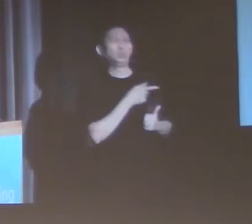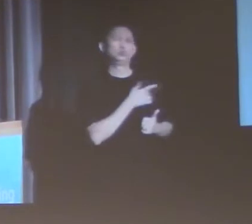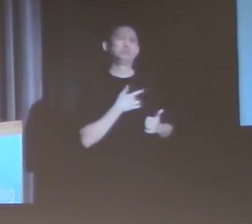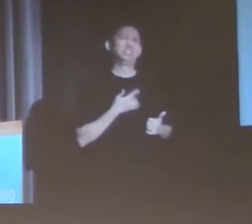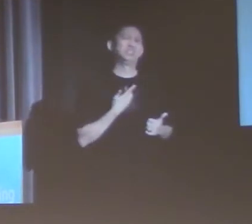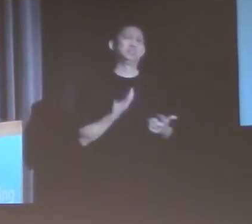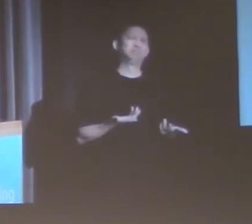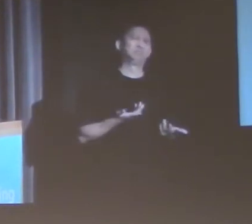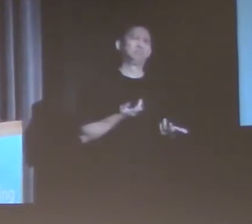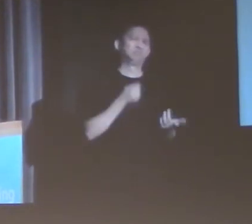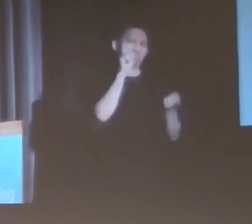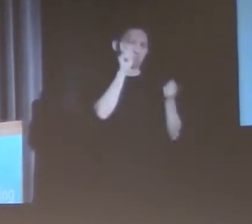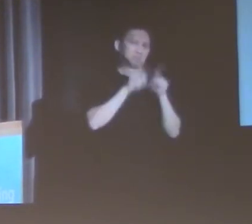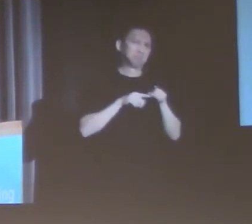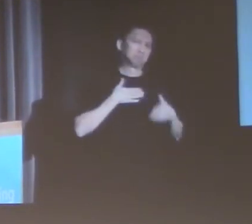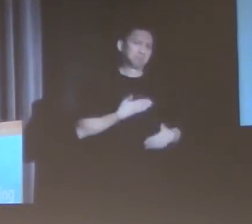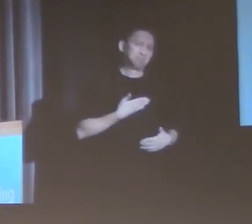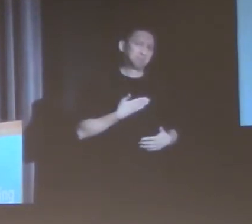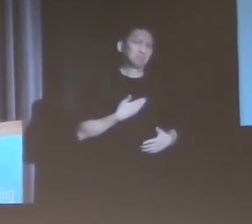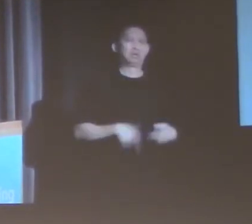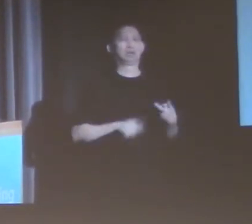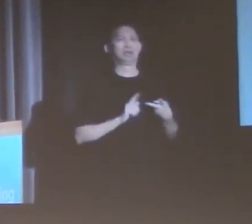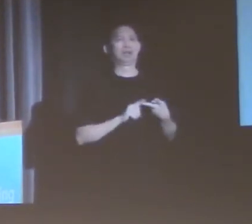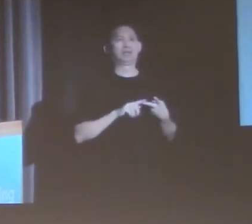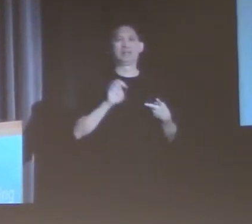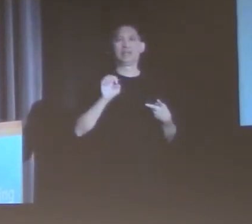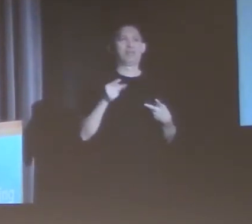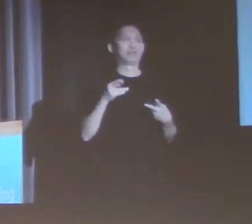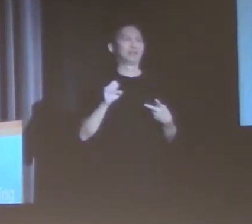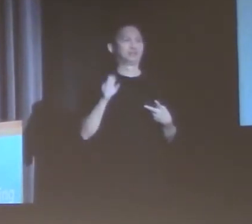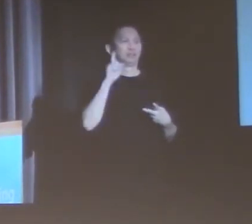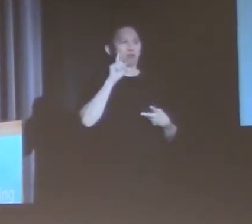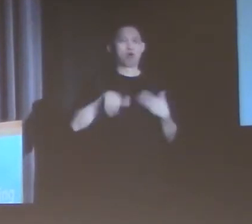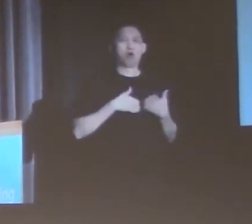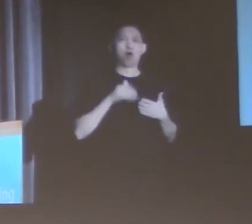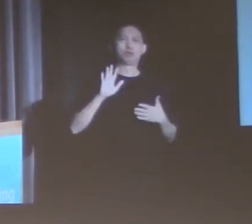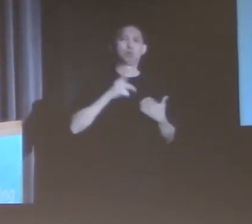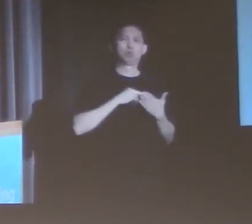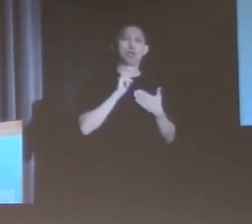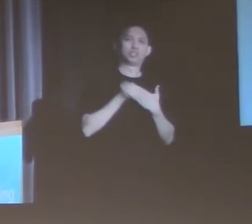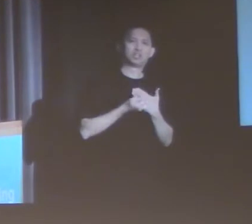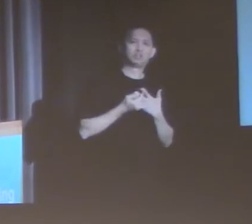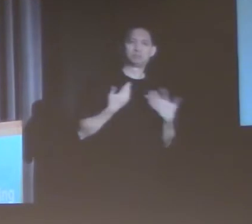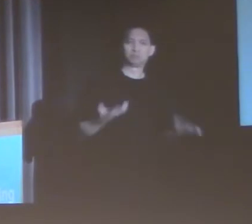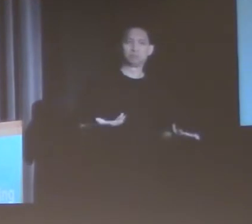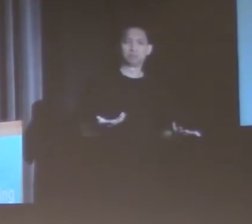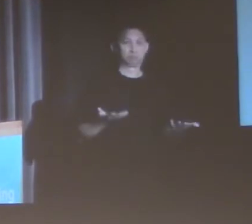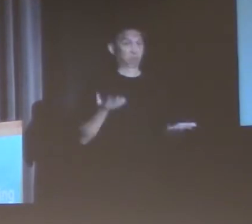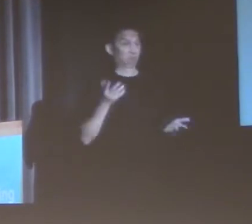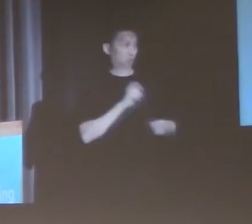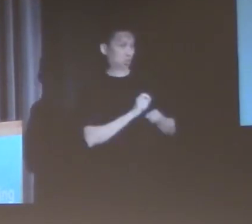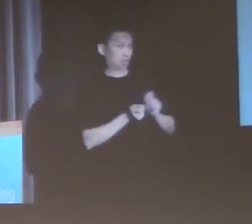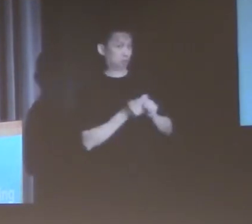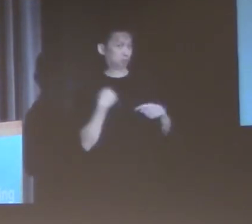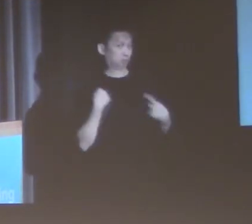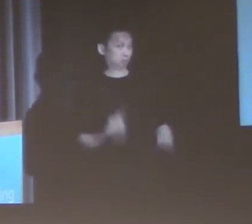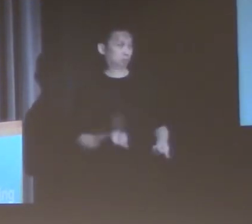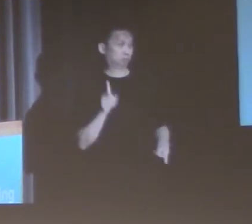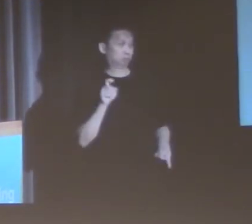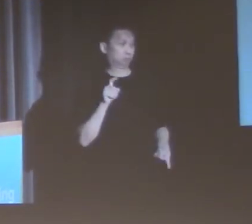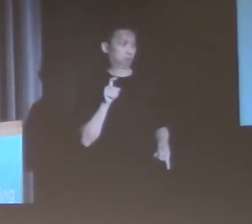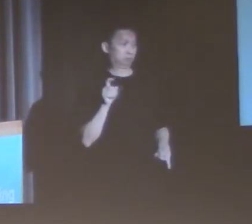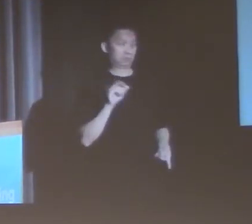and about the ethics of all of your projects, and how that also maybe shifted as the project